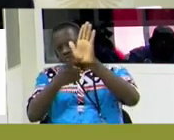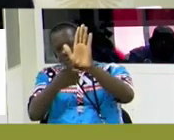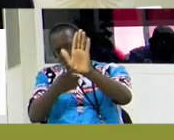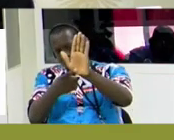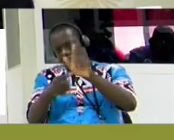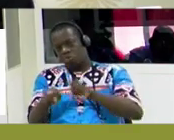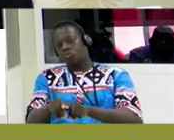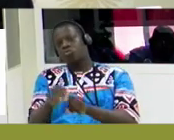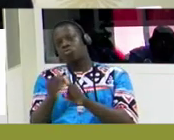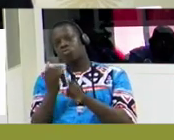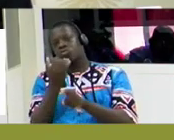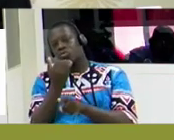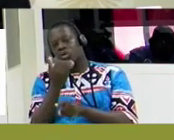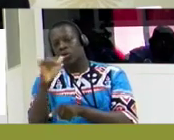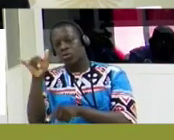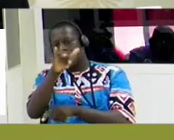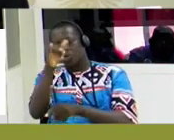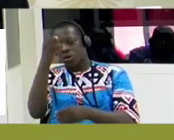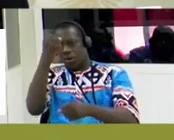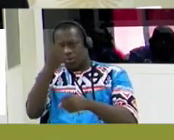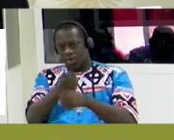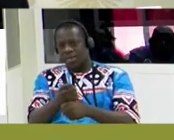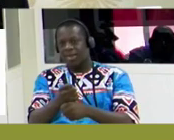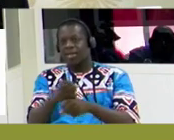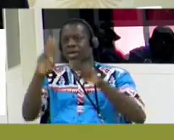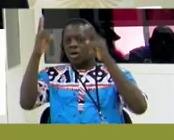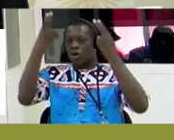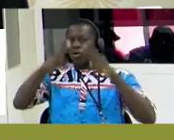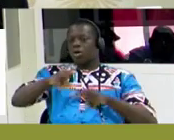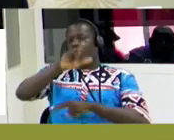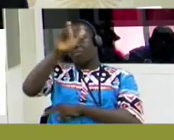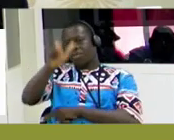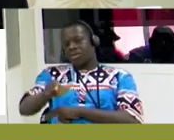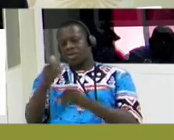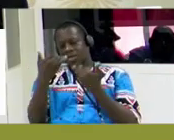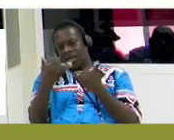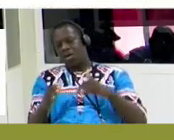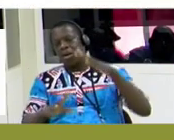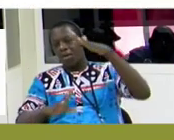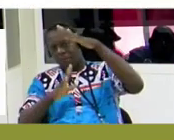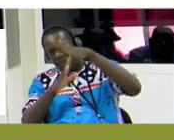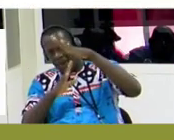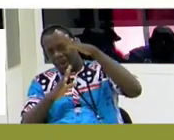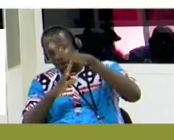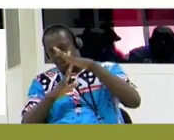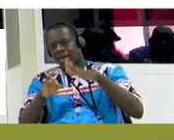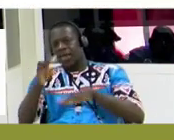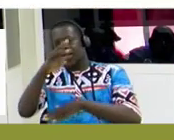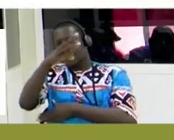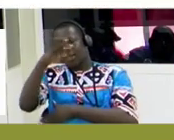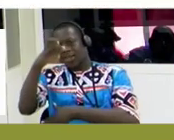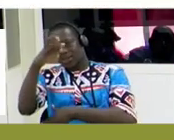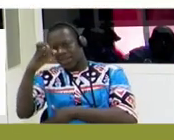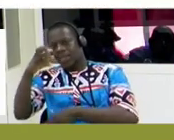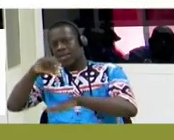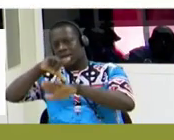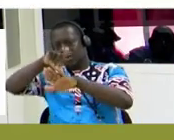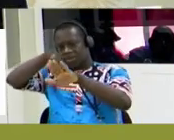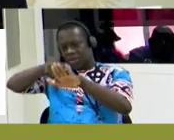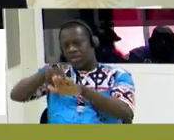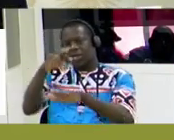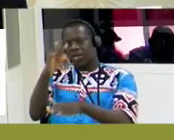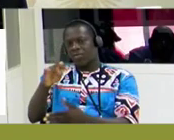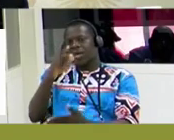just made. Counsel, we will break for 30 minutes. We would the next witness be ready